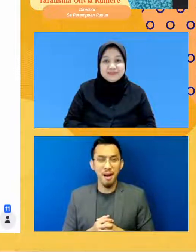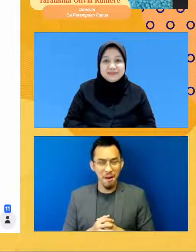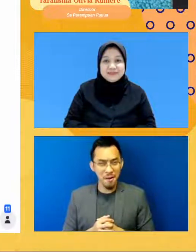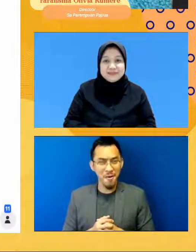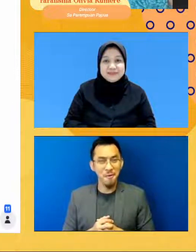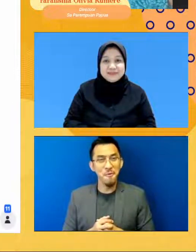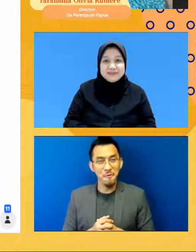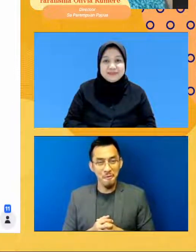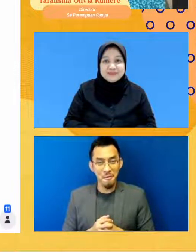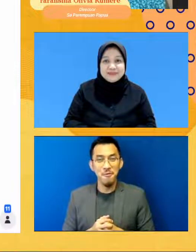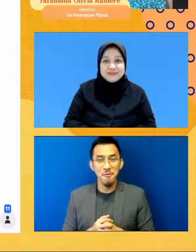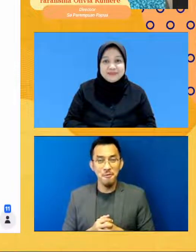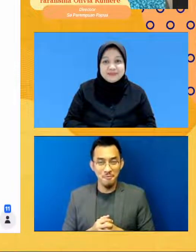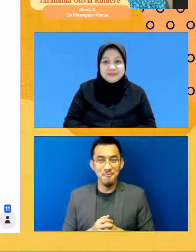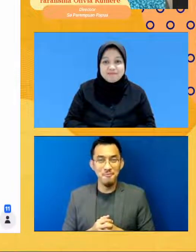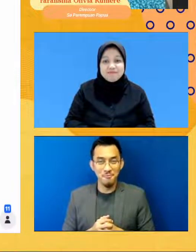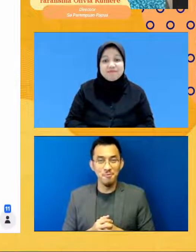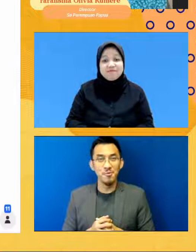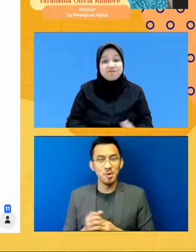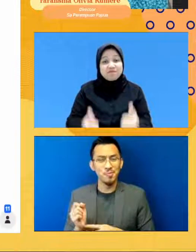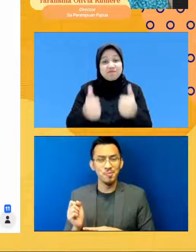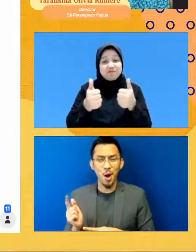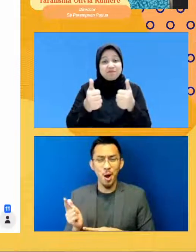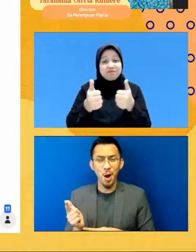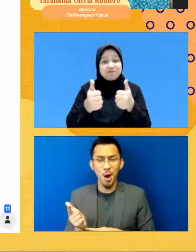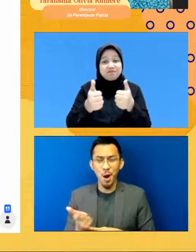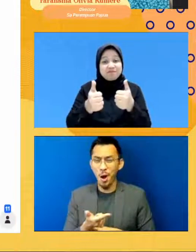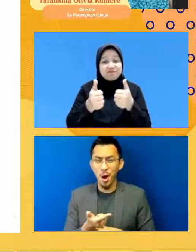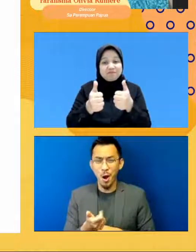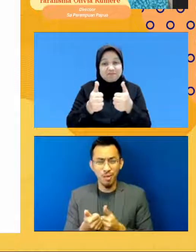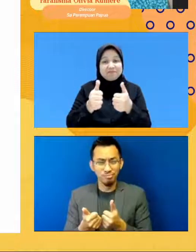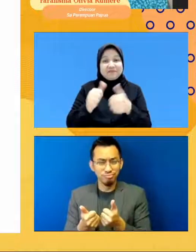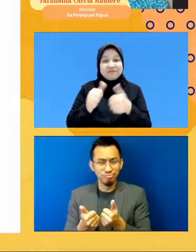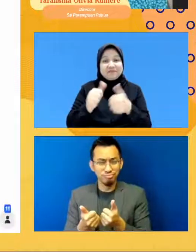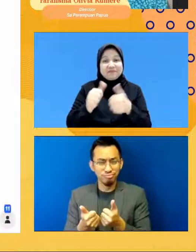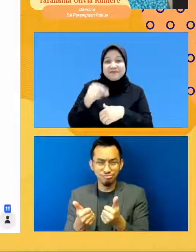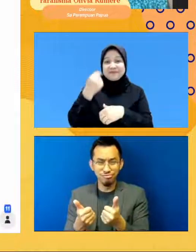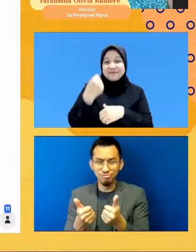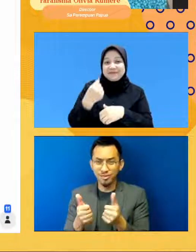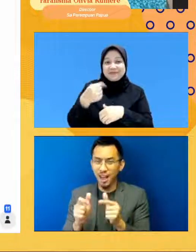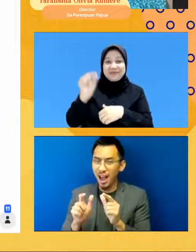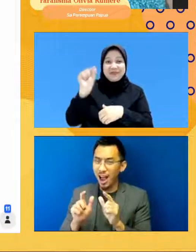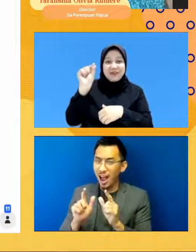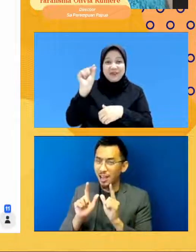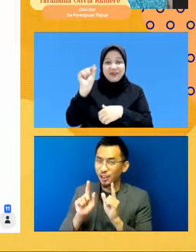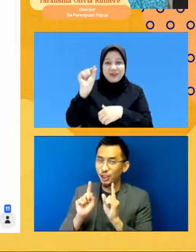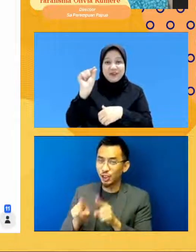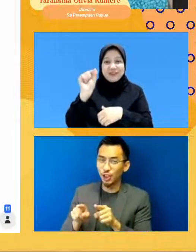Yay, the right question is the last one. It keeps private information safe.